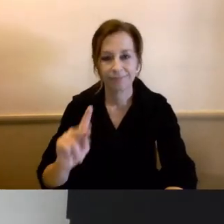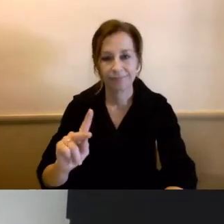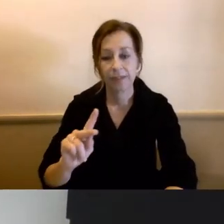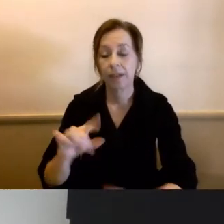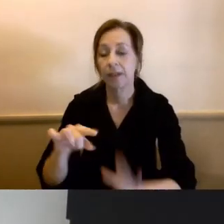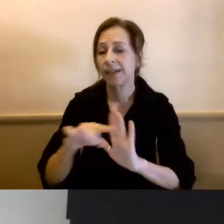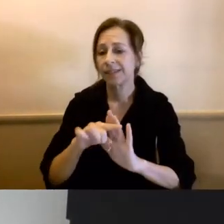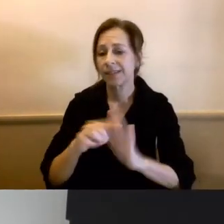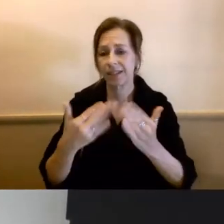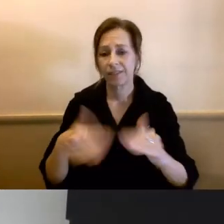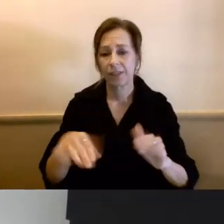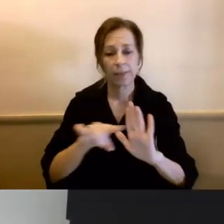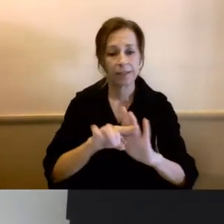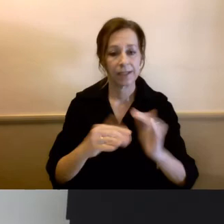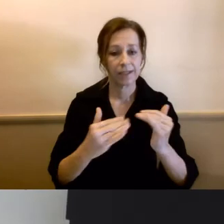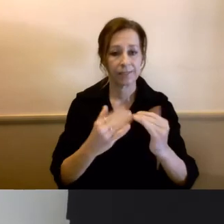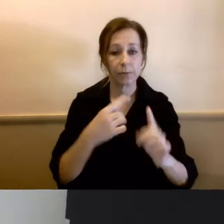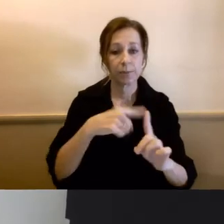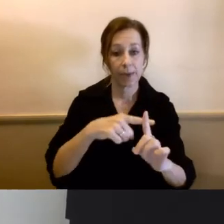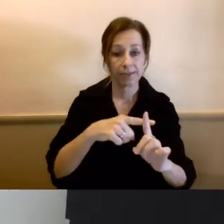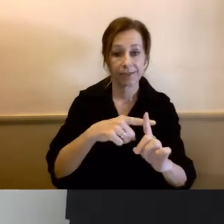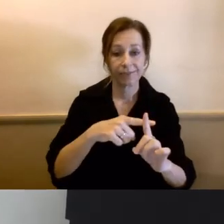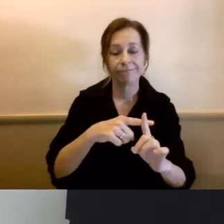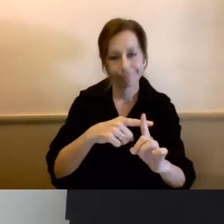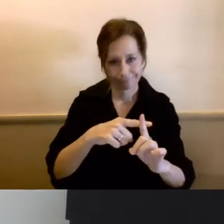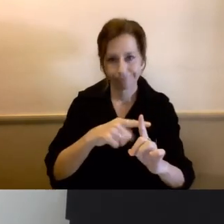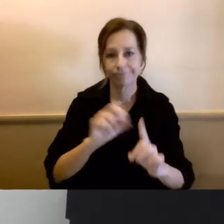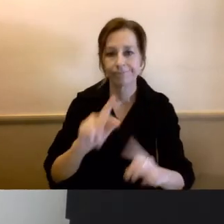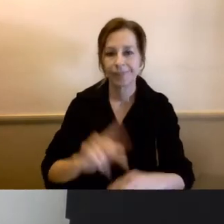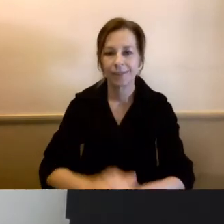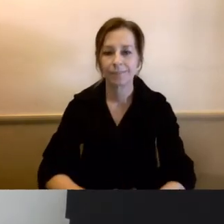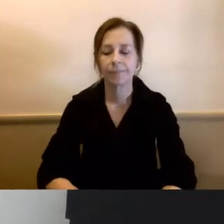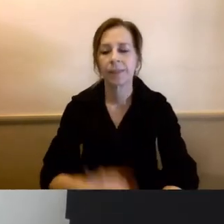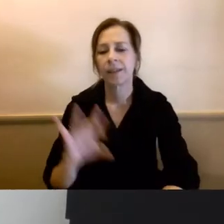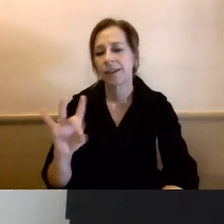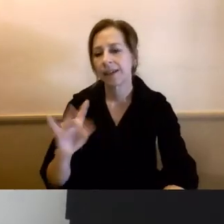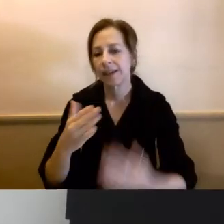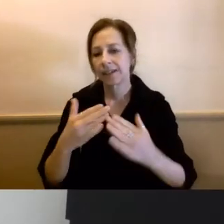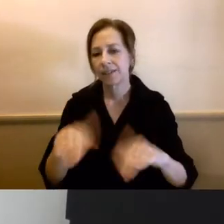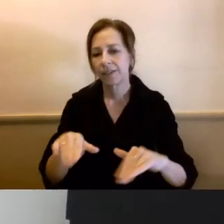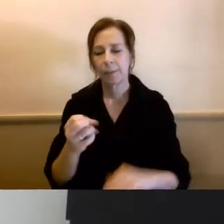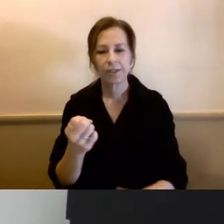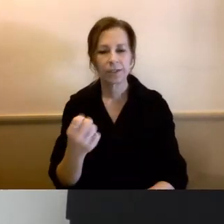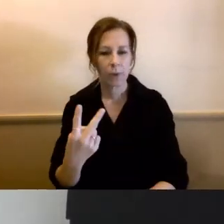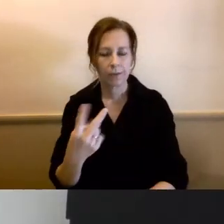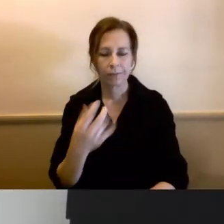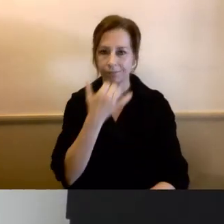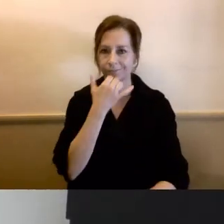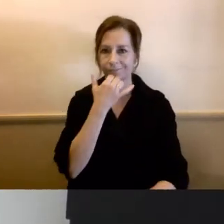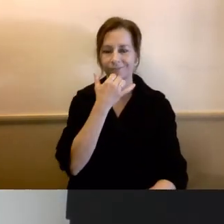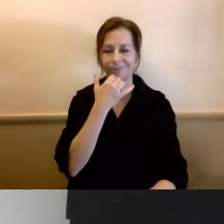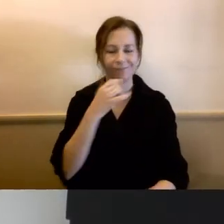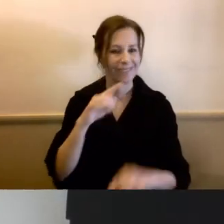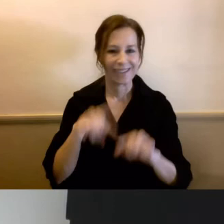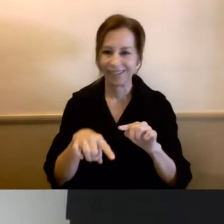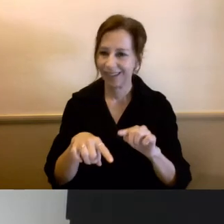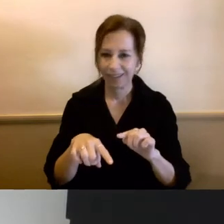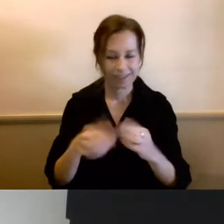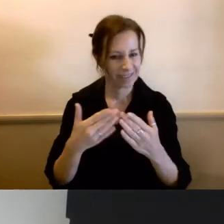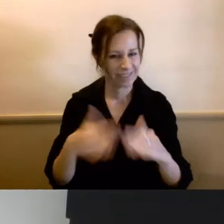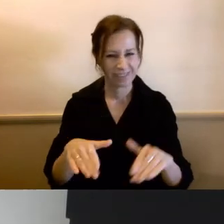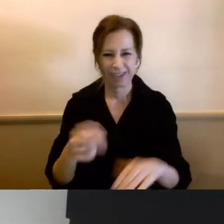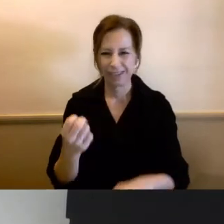All right, a negative divided by negative is a positive. There we go. 8 divided by 12. Whoa, I